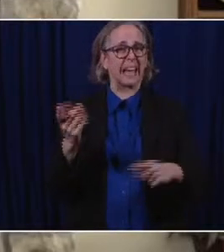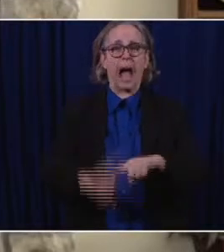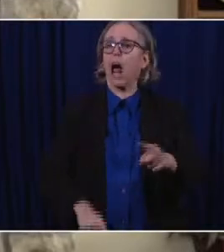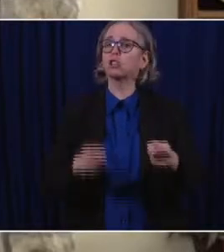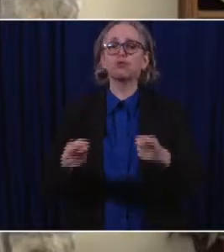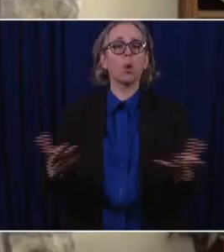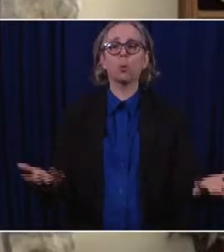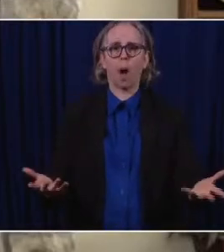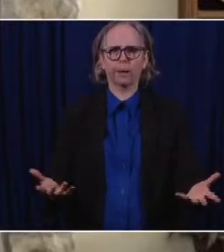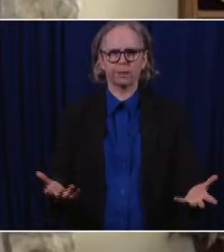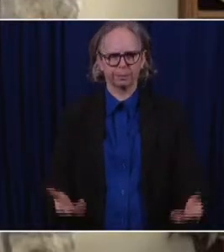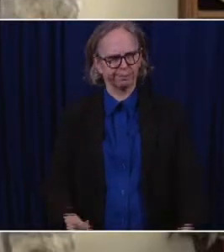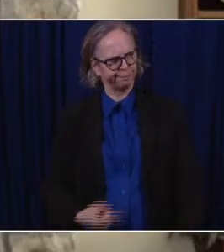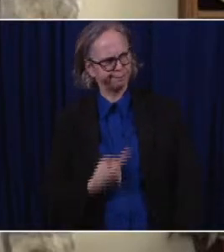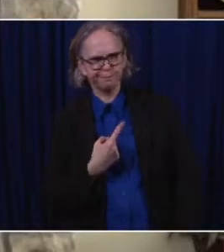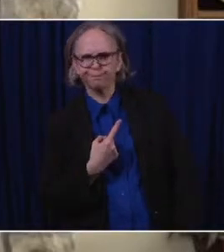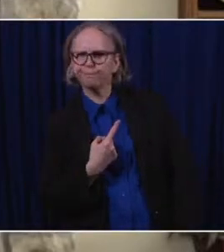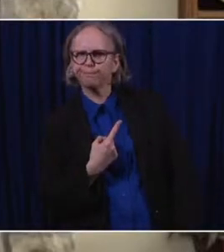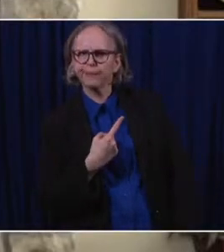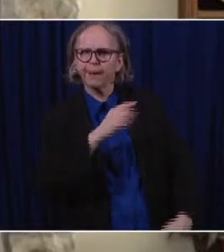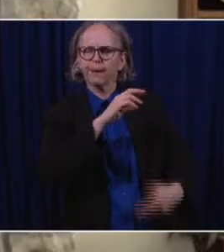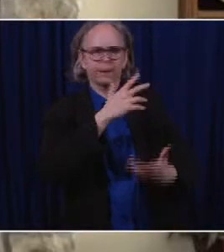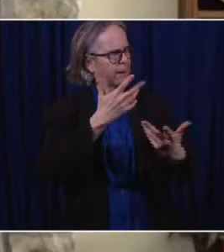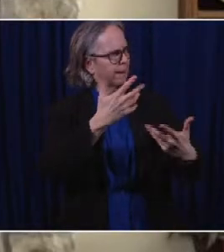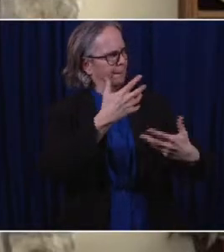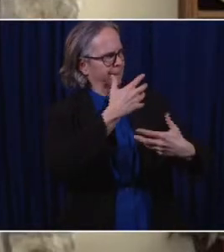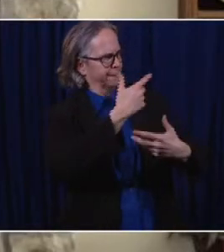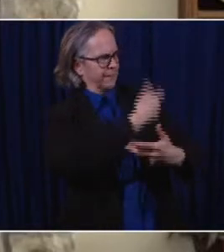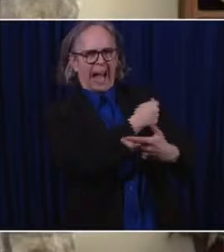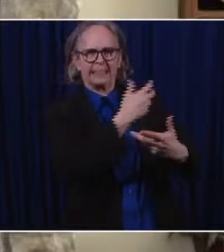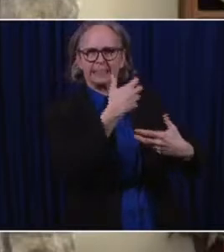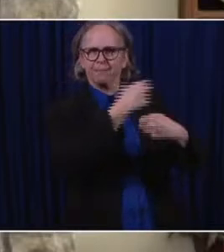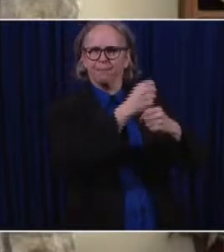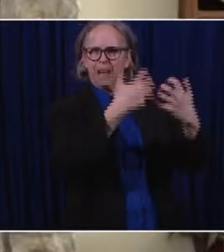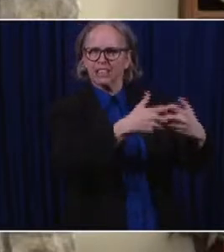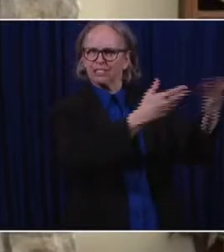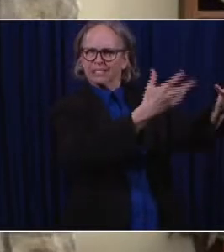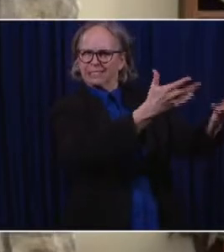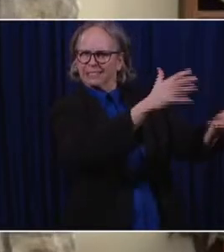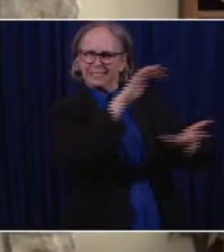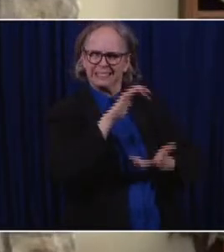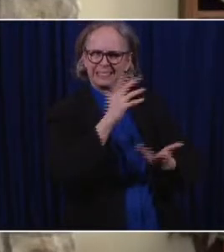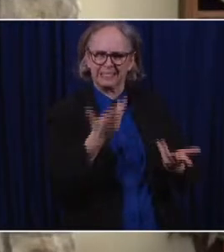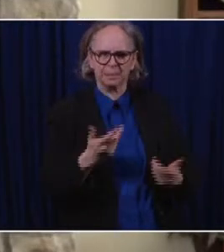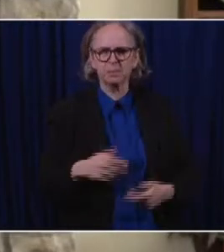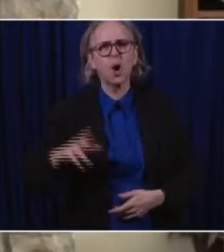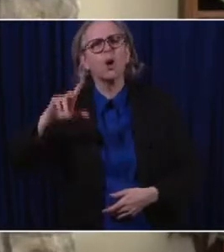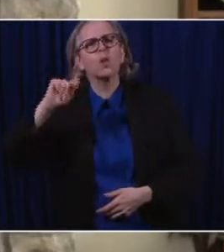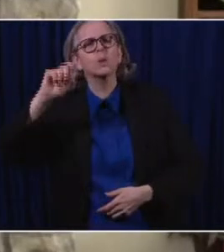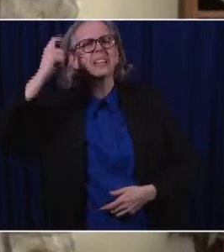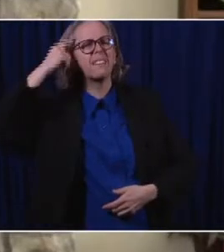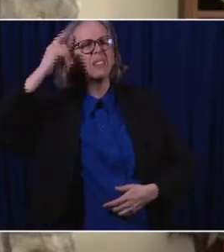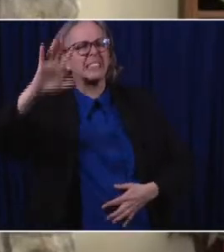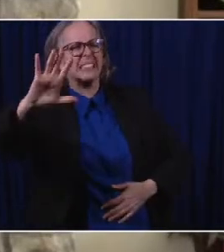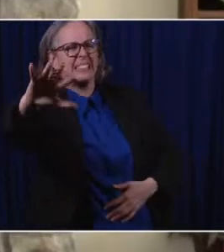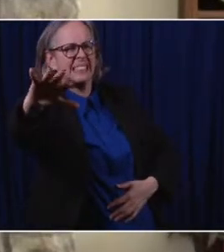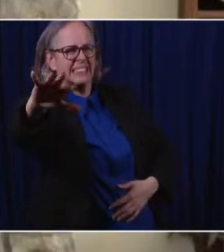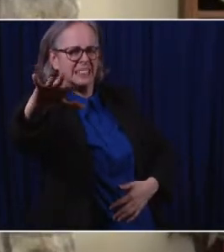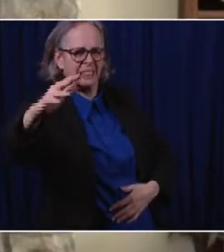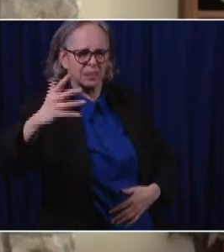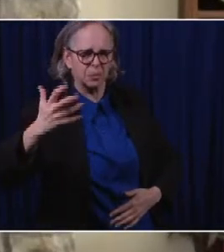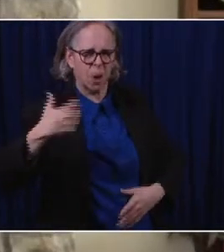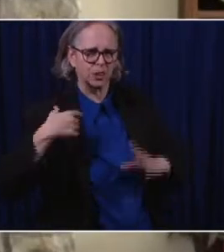enough vaccine. Governor, can I add to this your answer,